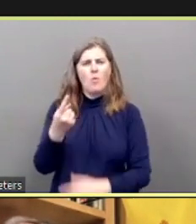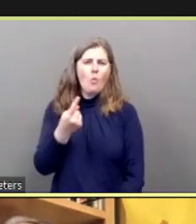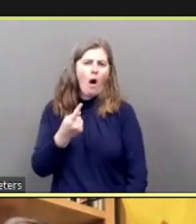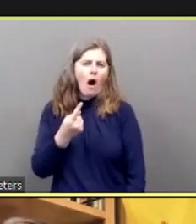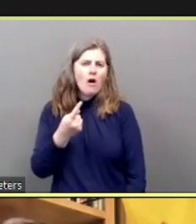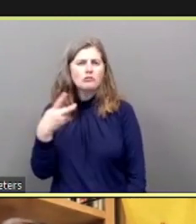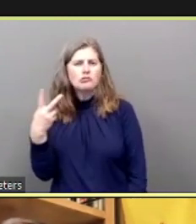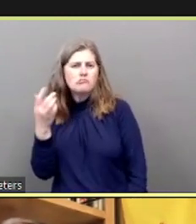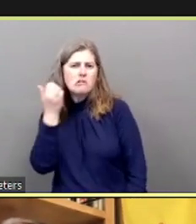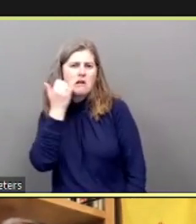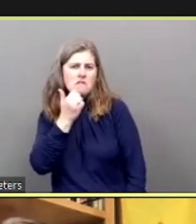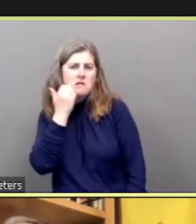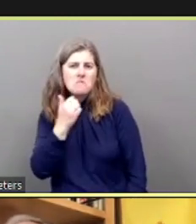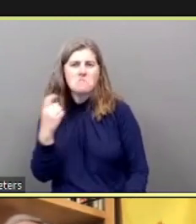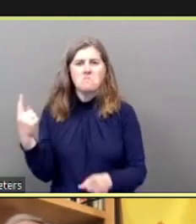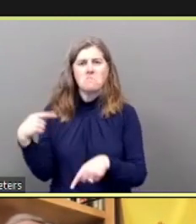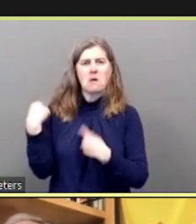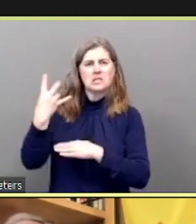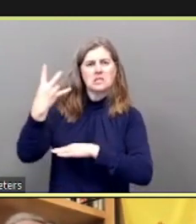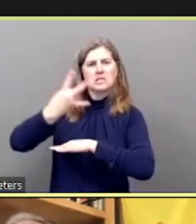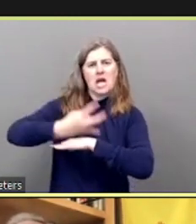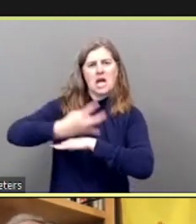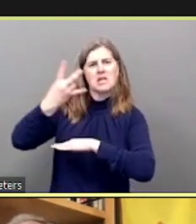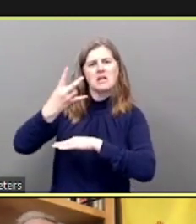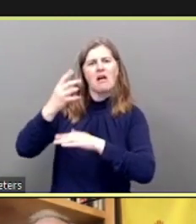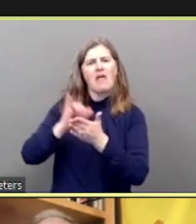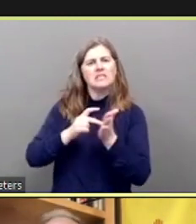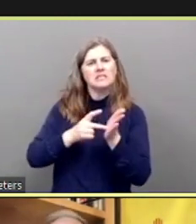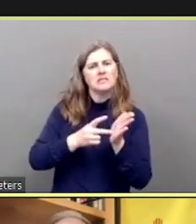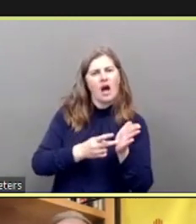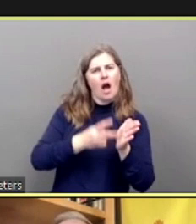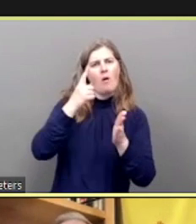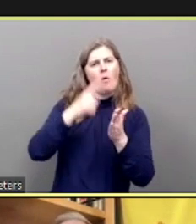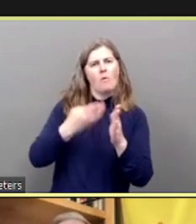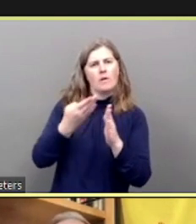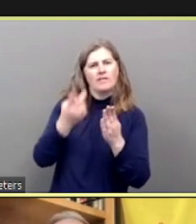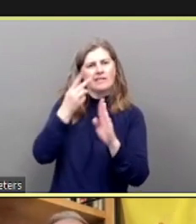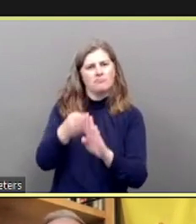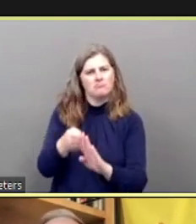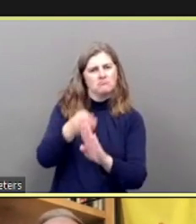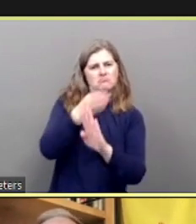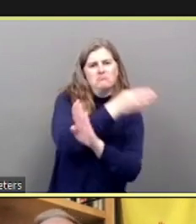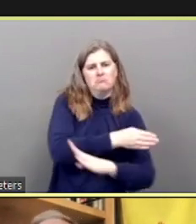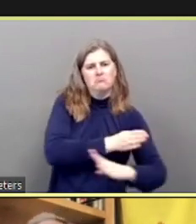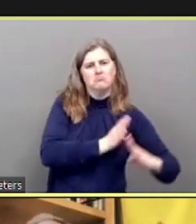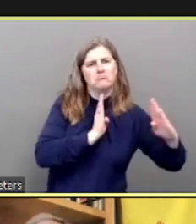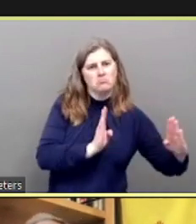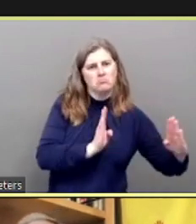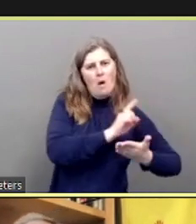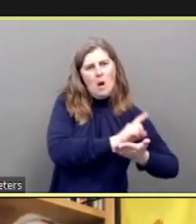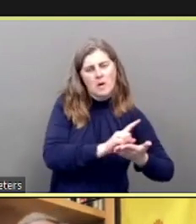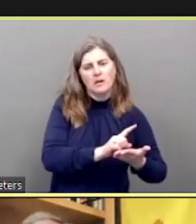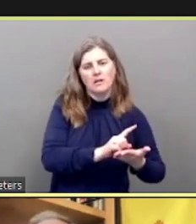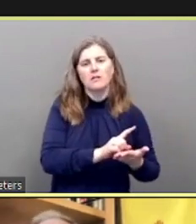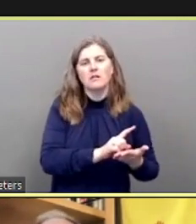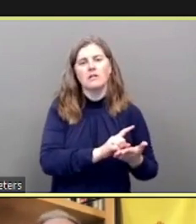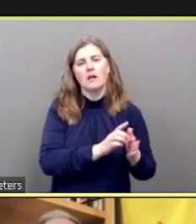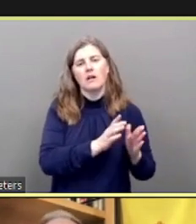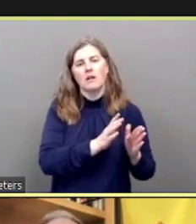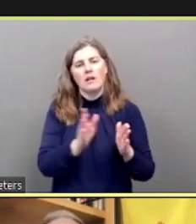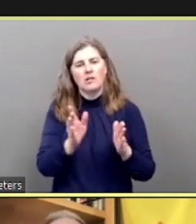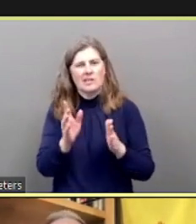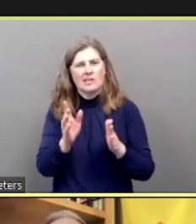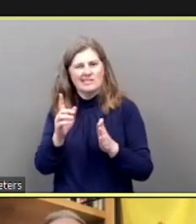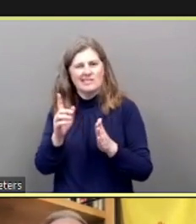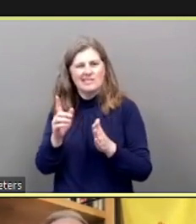day for the past 7 days. And that's about a doubling of what we'd seen in the previous week. Our medical advisory team has looked at this